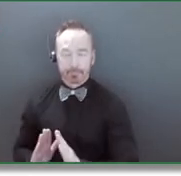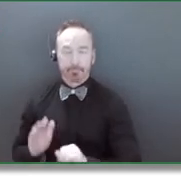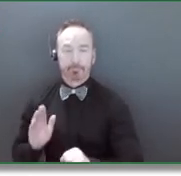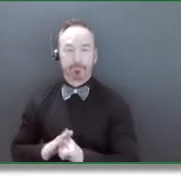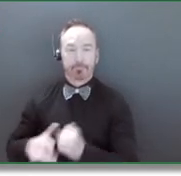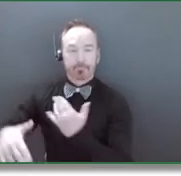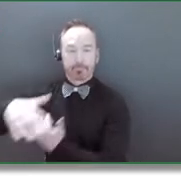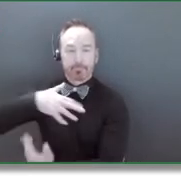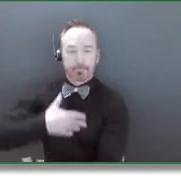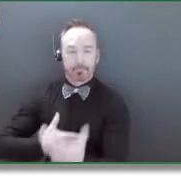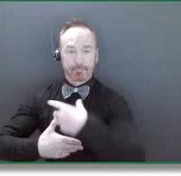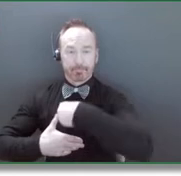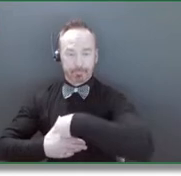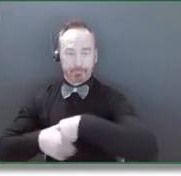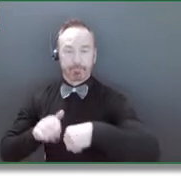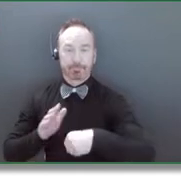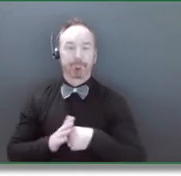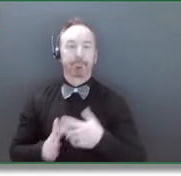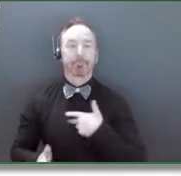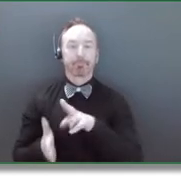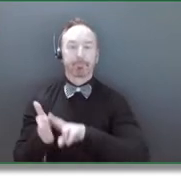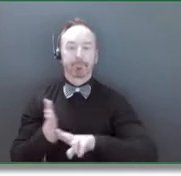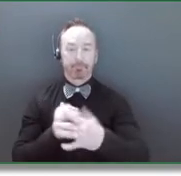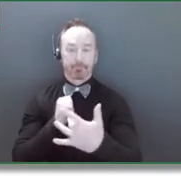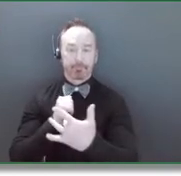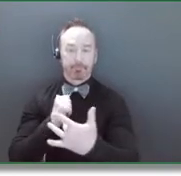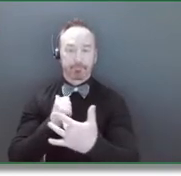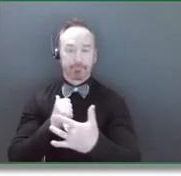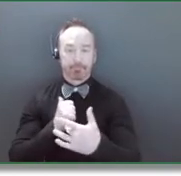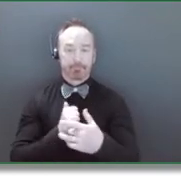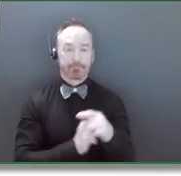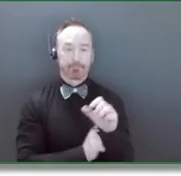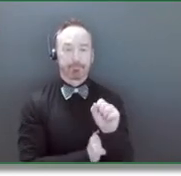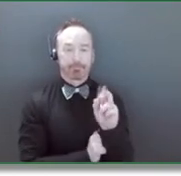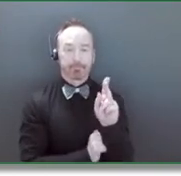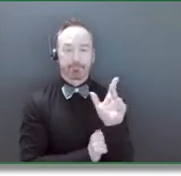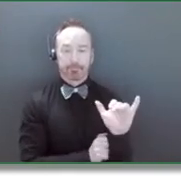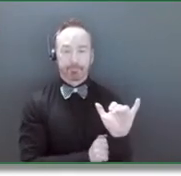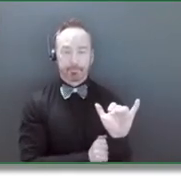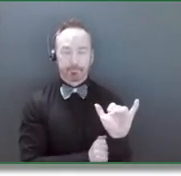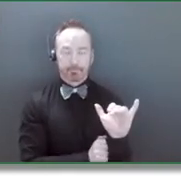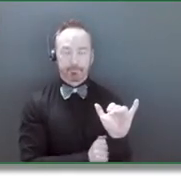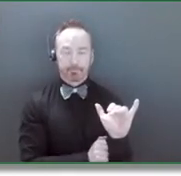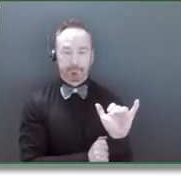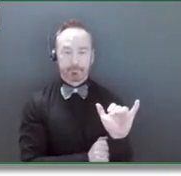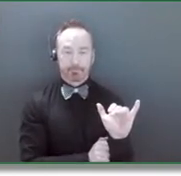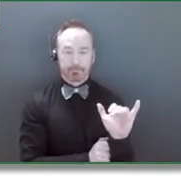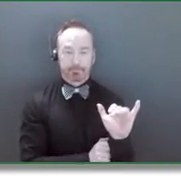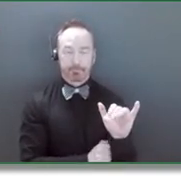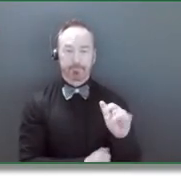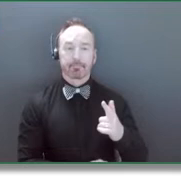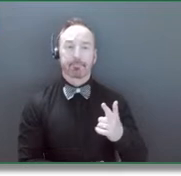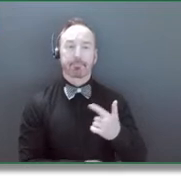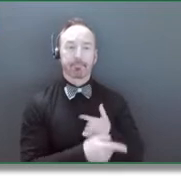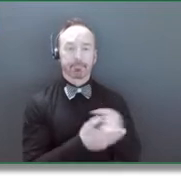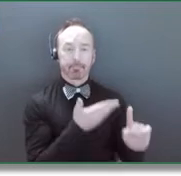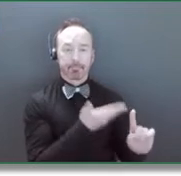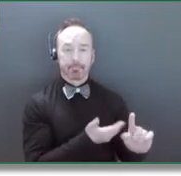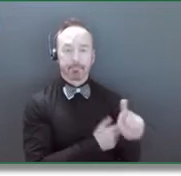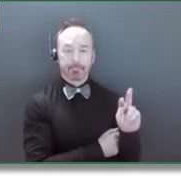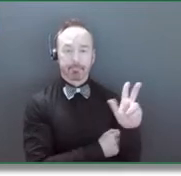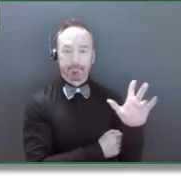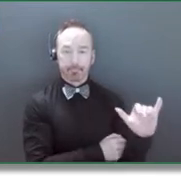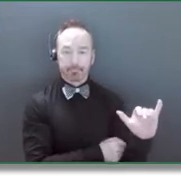University of Technology, Sydney, and am the co-investigator with Tracey Dickson, who's doing the main